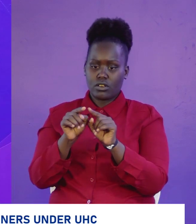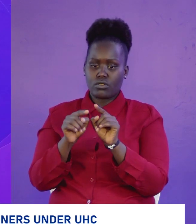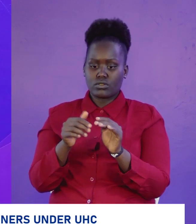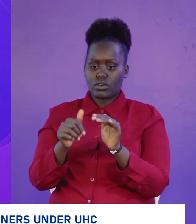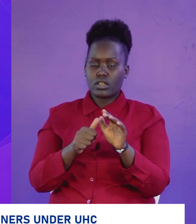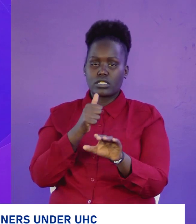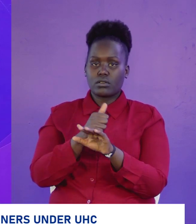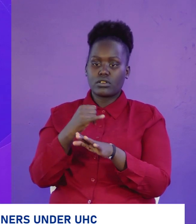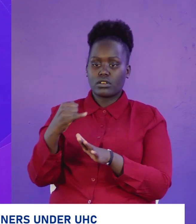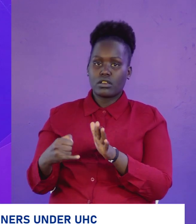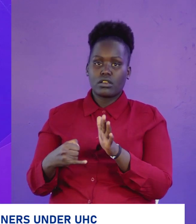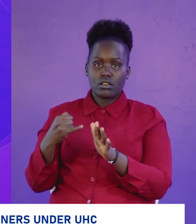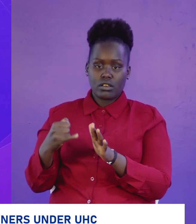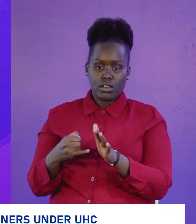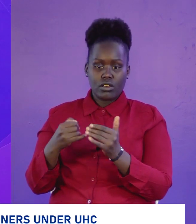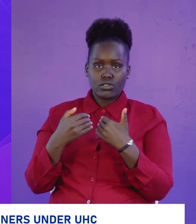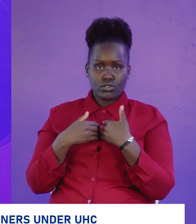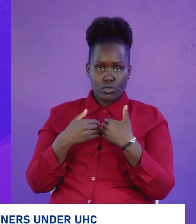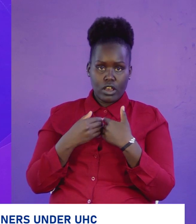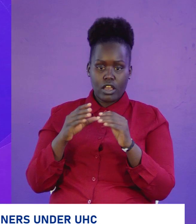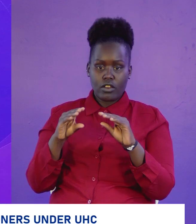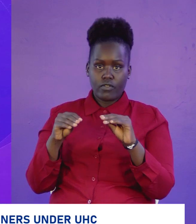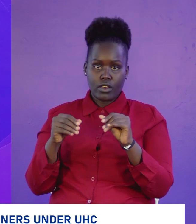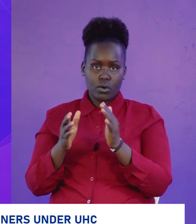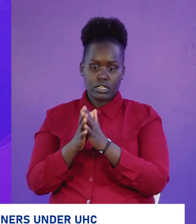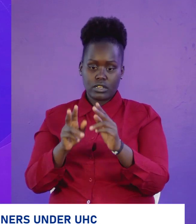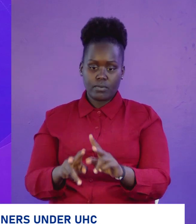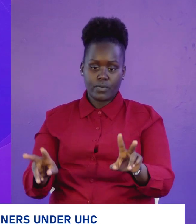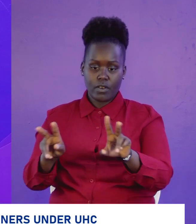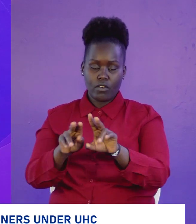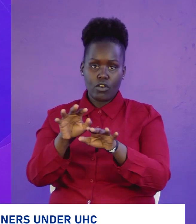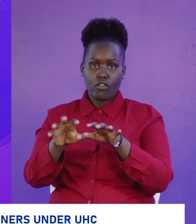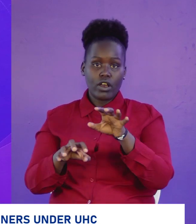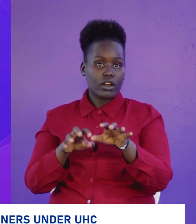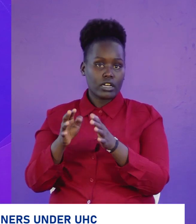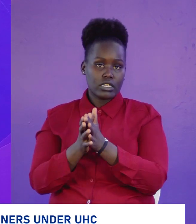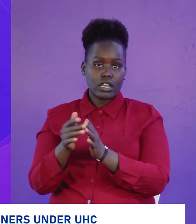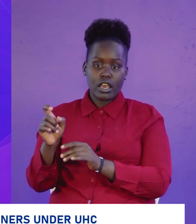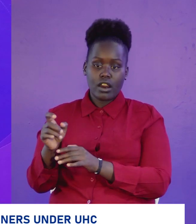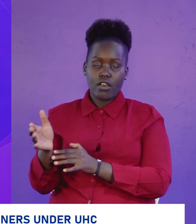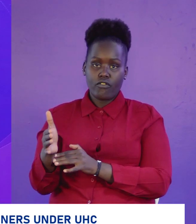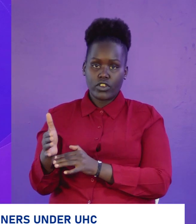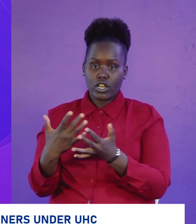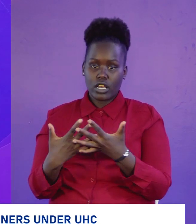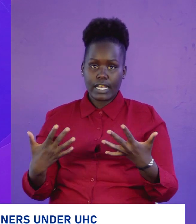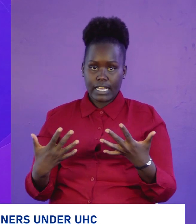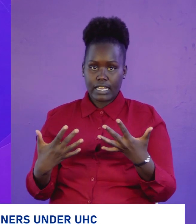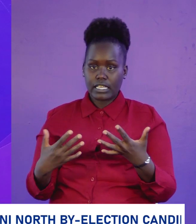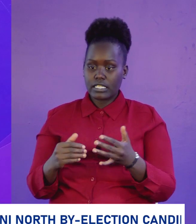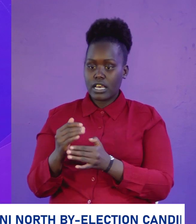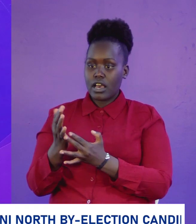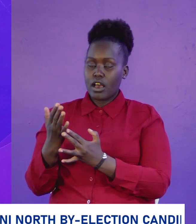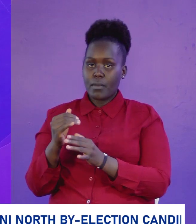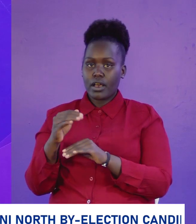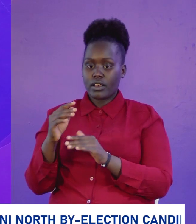establishing industries to enhance the quality and value of agricultural and fishery products. Among the